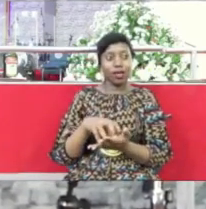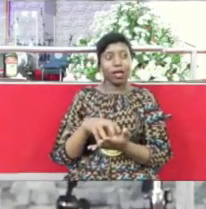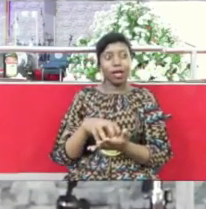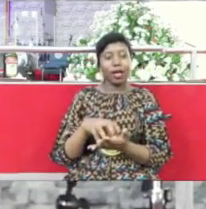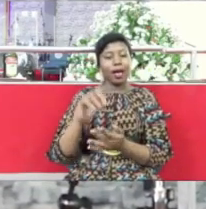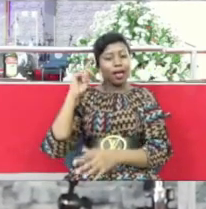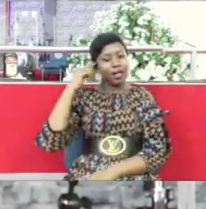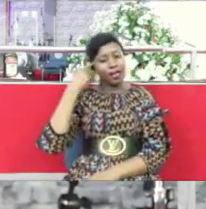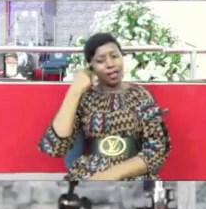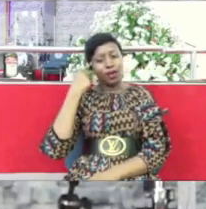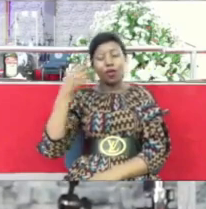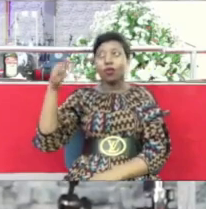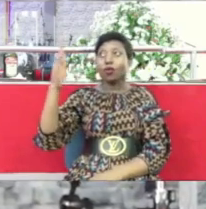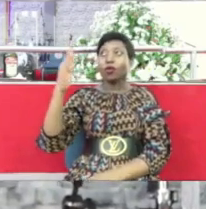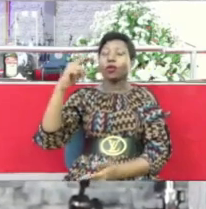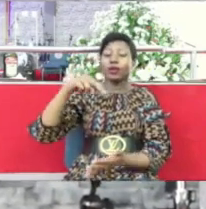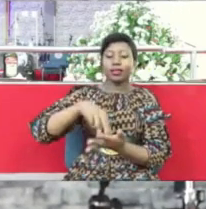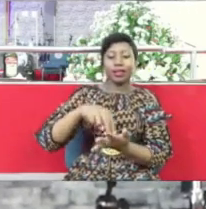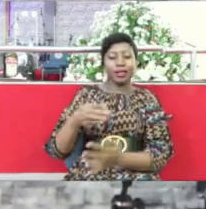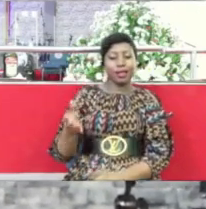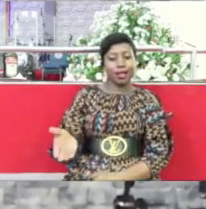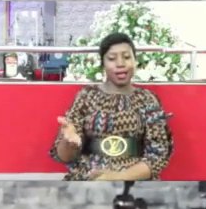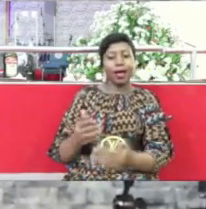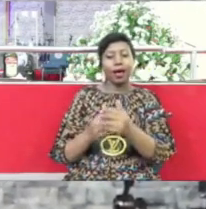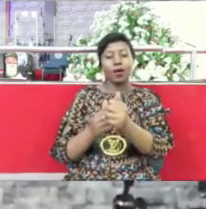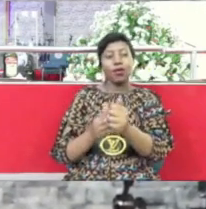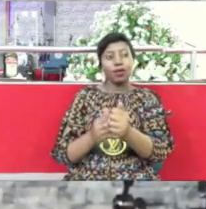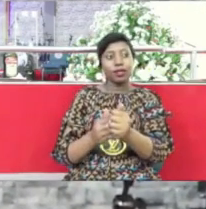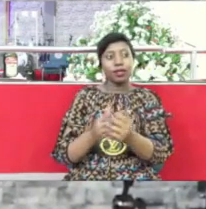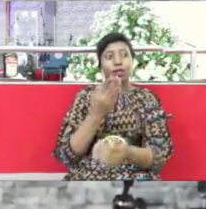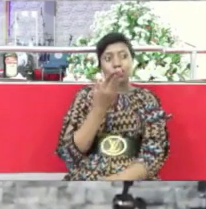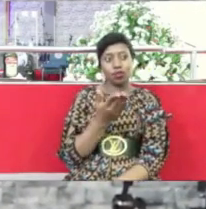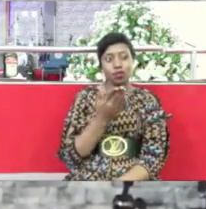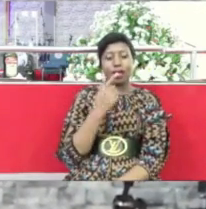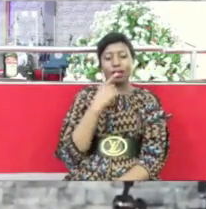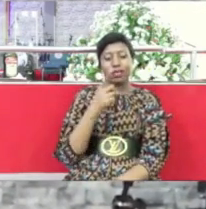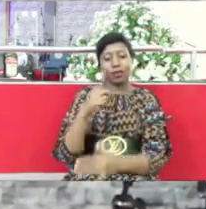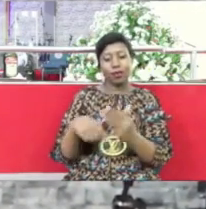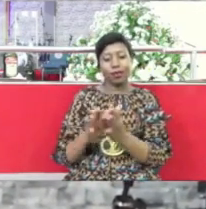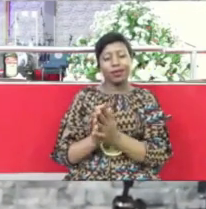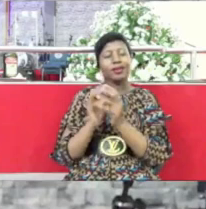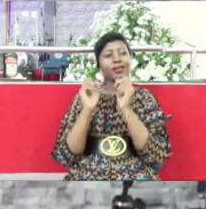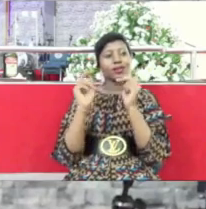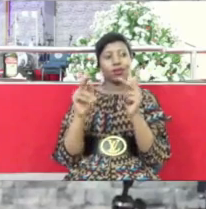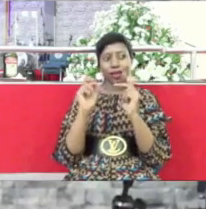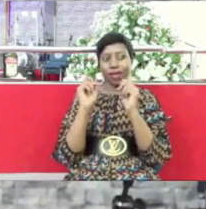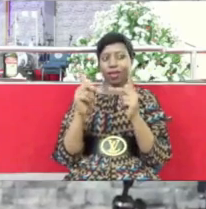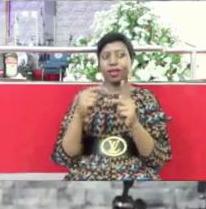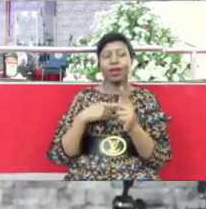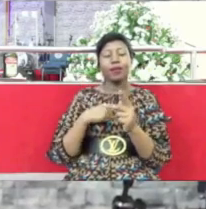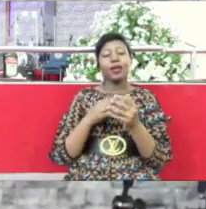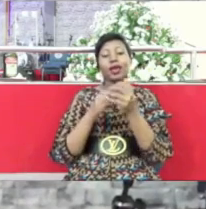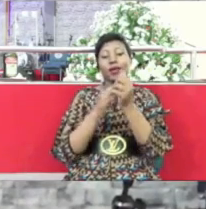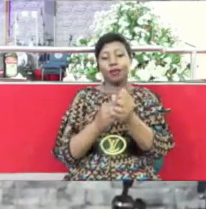your hand. Fikiria Mungu ako pale ameshika mkono anasema, it is okay. Niko sawa. It is okay. Ni sawa. I have got you. Nimekushika.